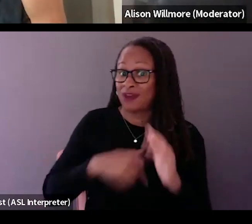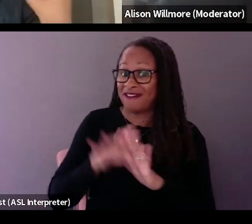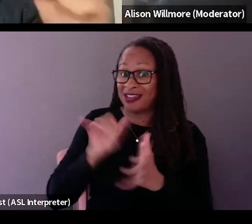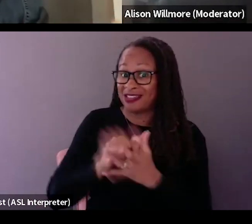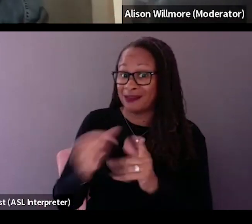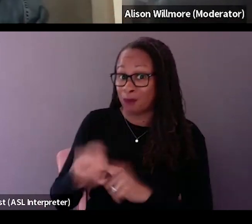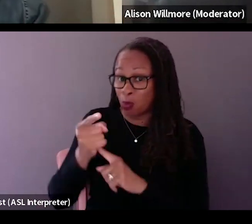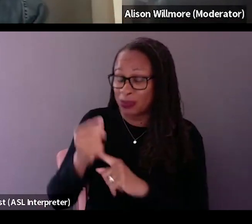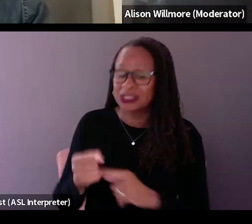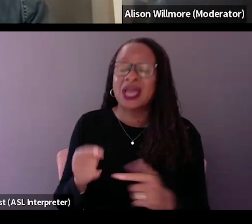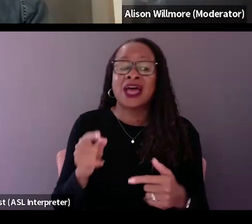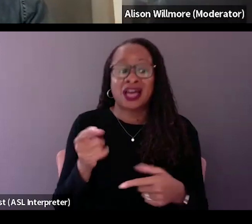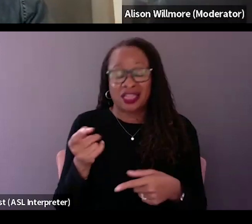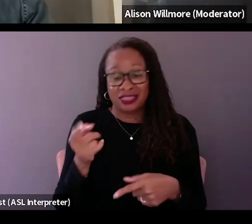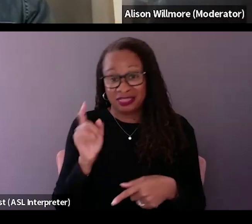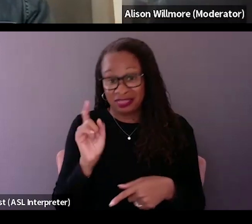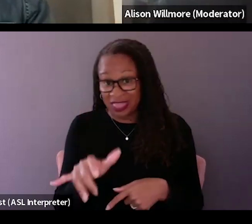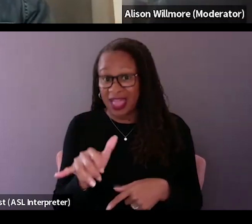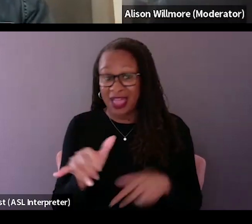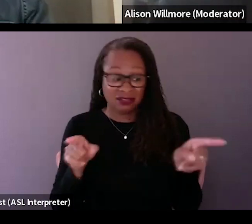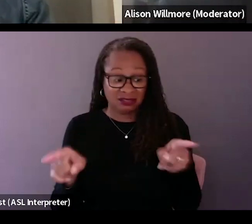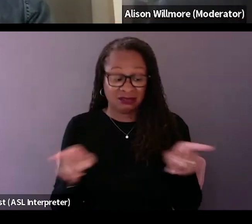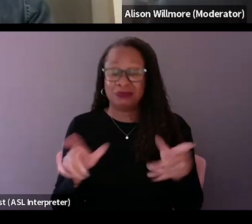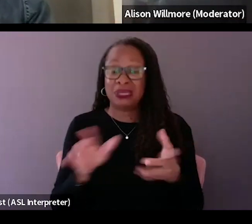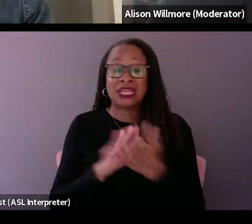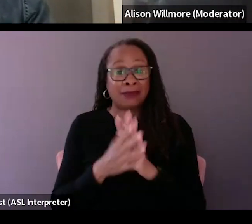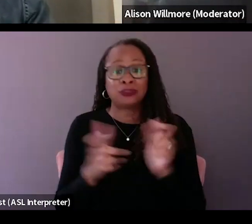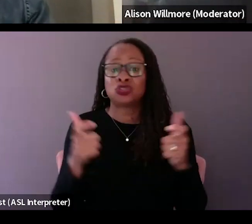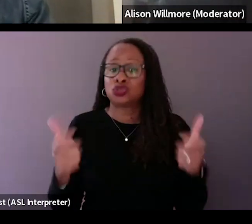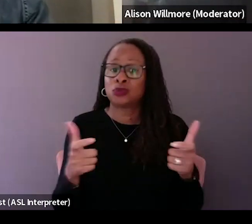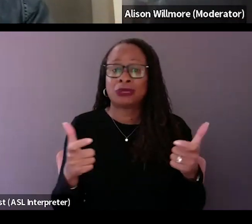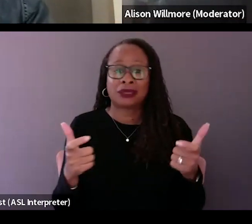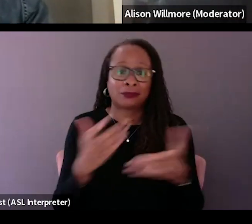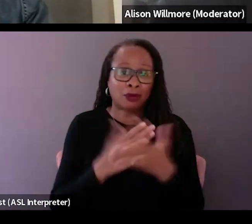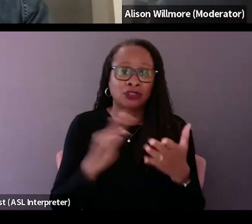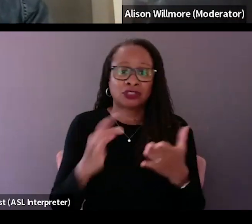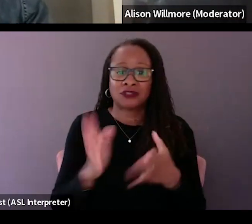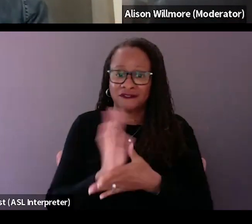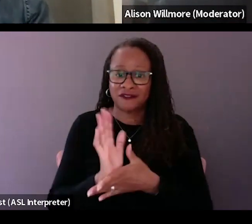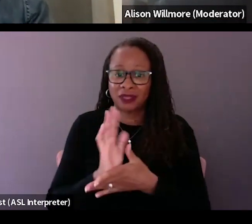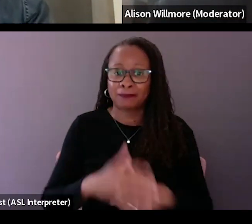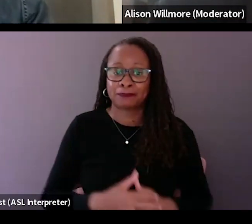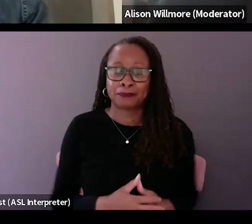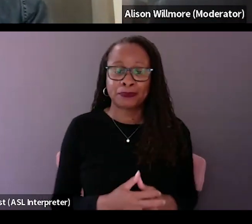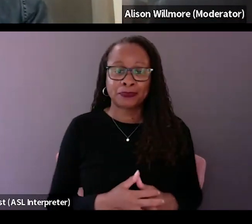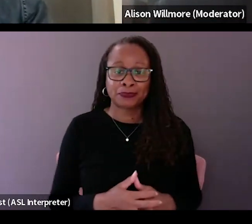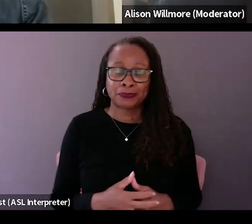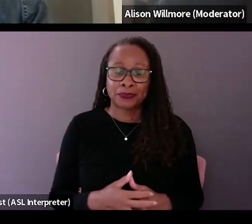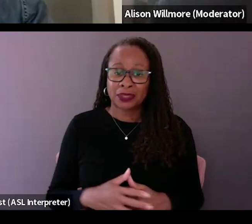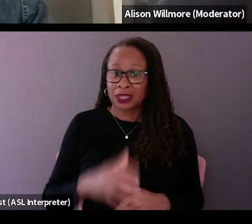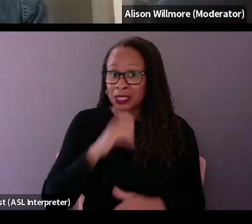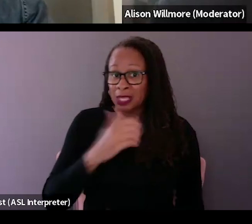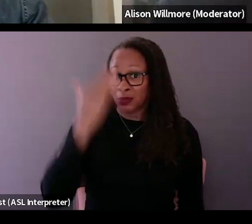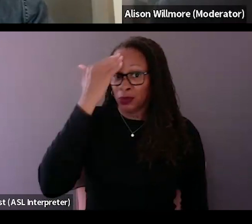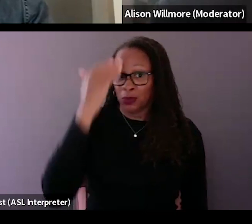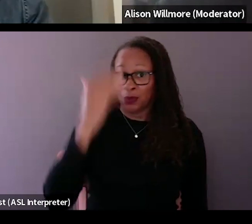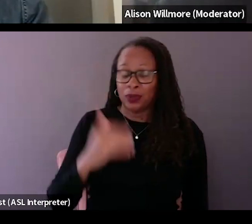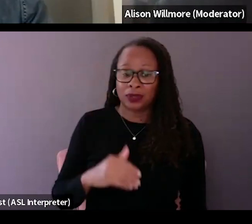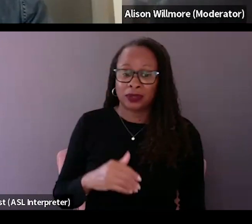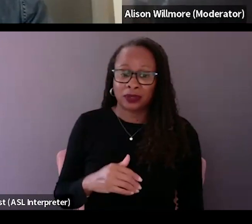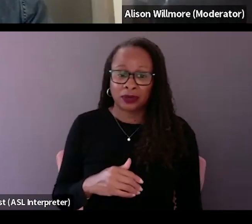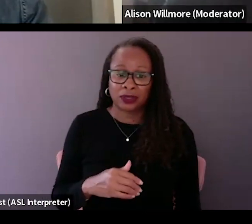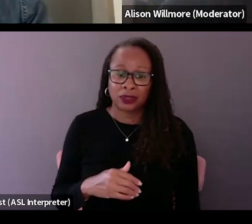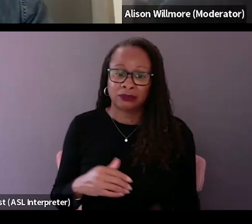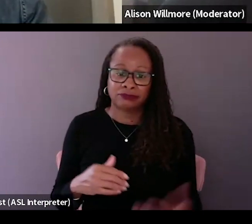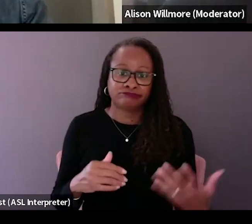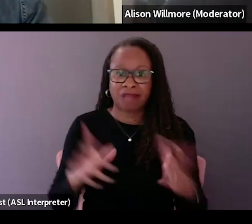components of the film, not knowing, which we'll get to later, I'm sure, not knowing at all that the film was going to have like a